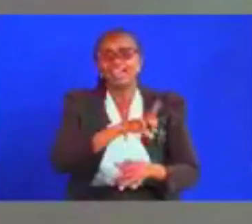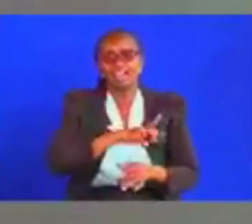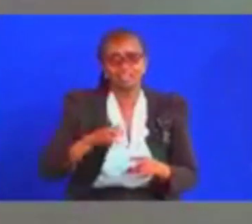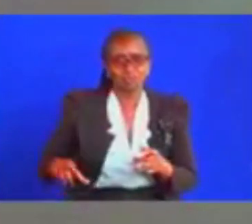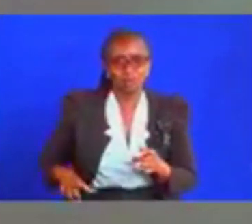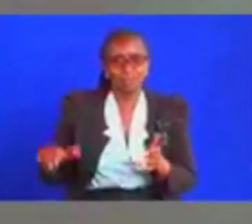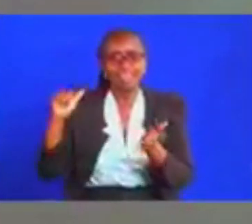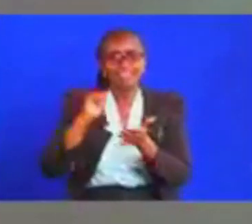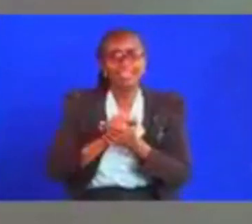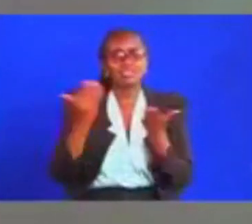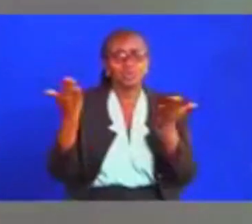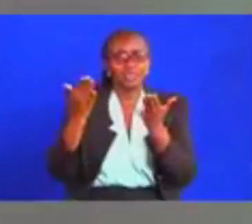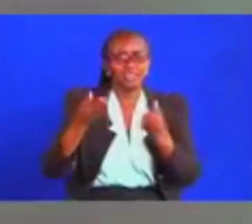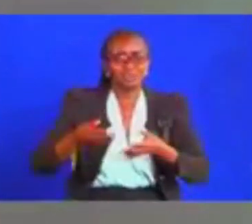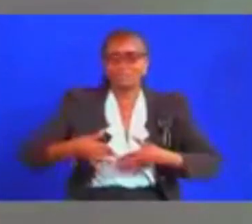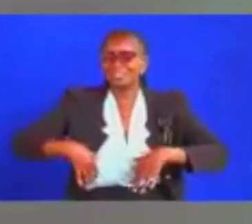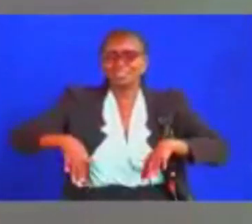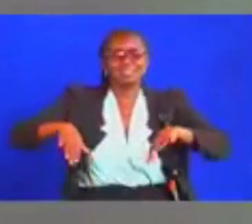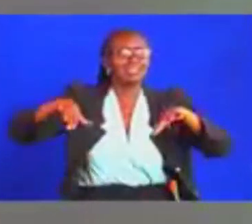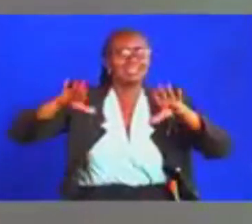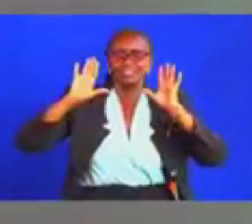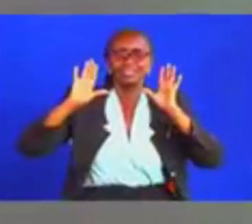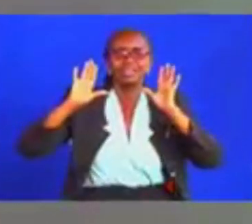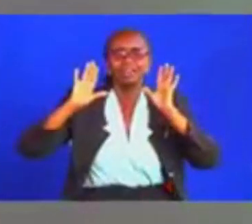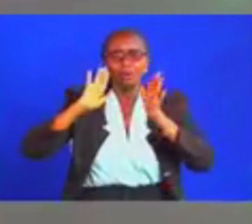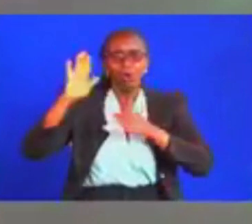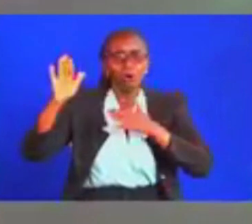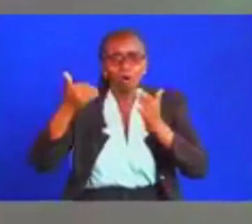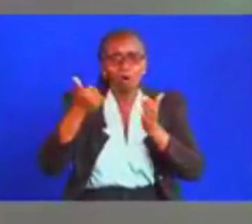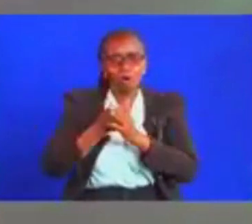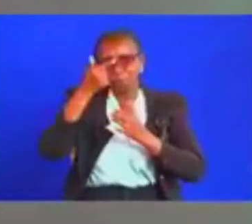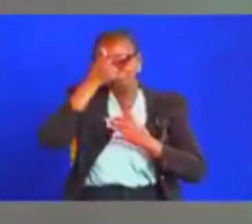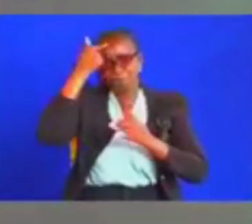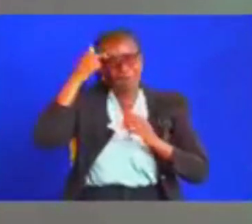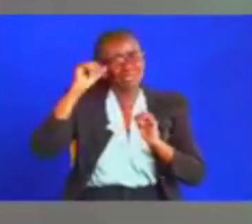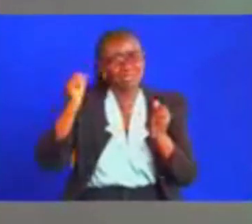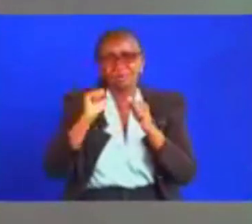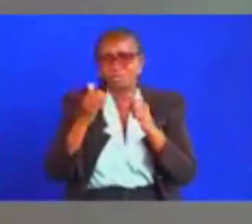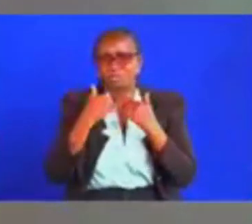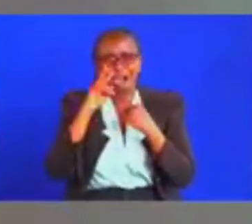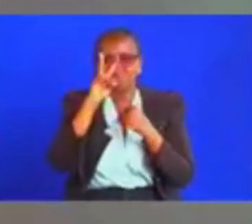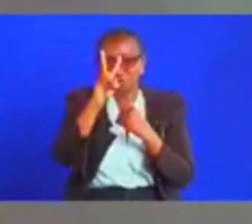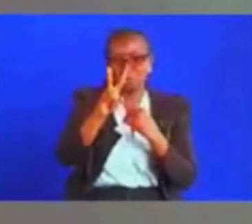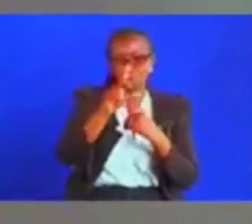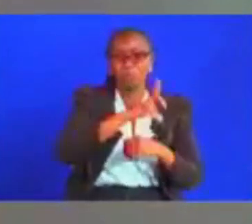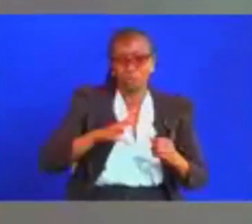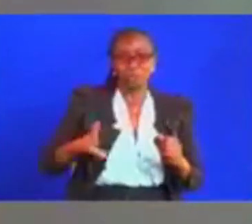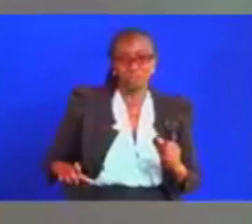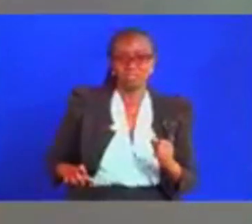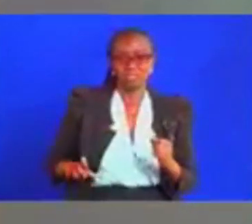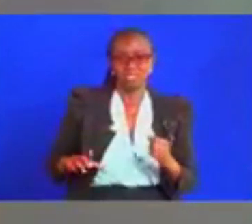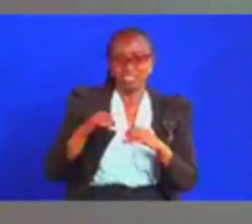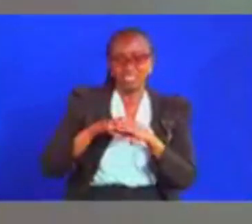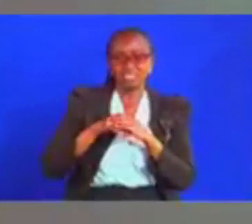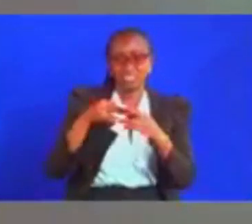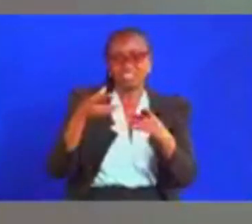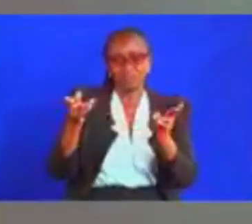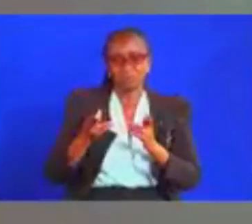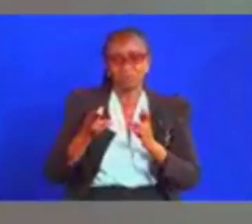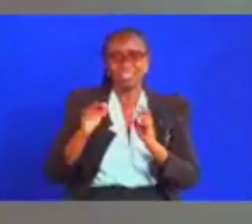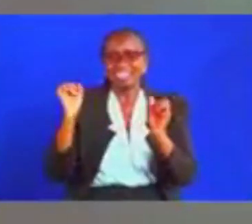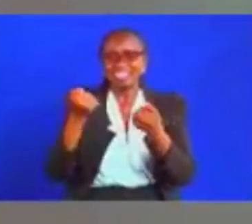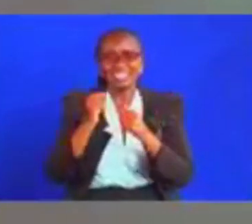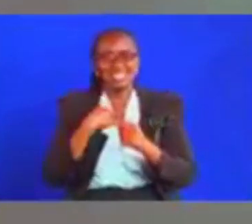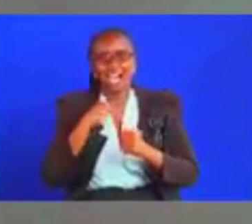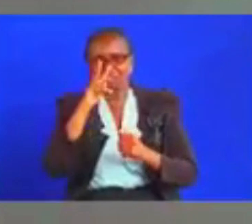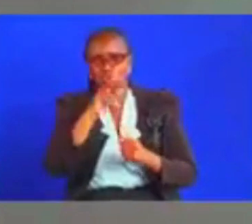that is where you cast your golden crown, because there cannot be two lords in the room. There cannot be two